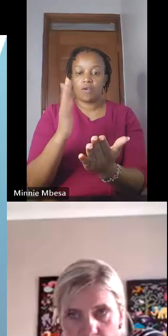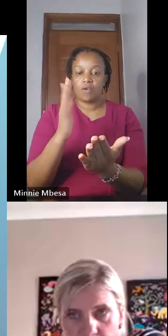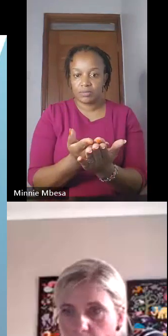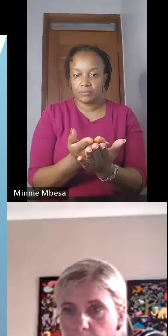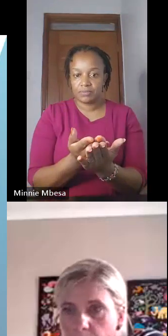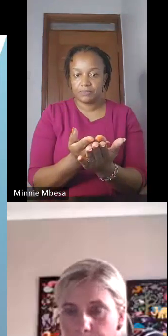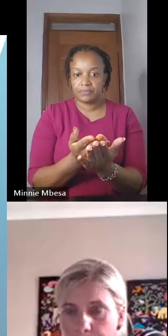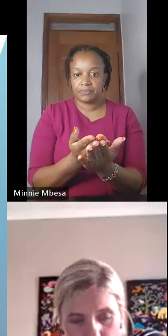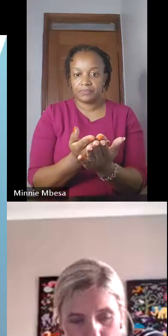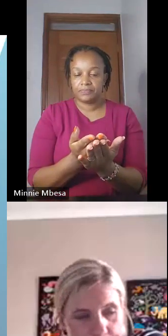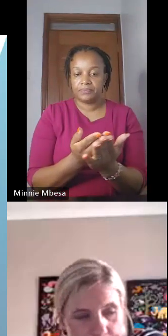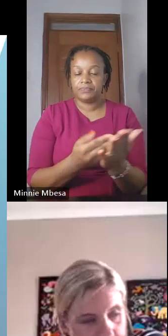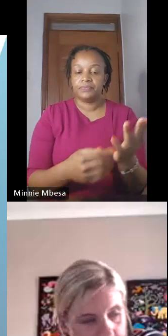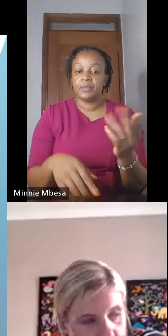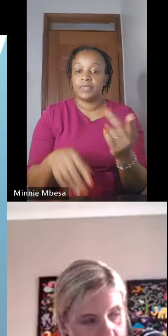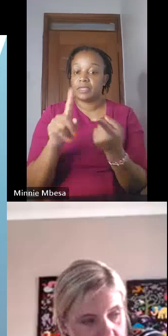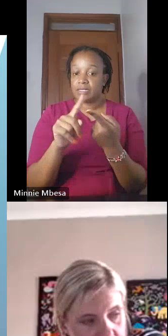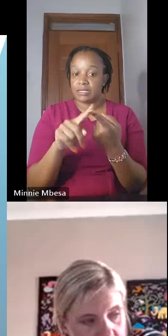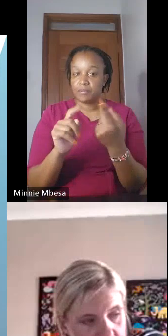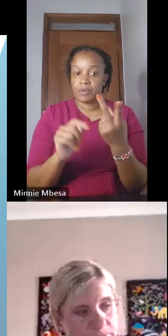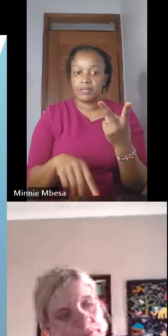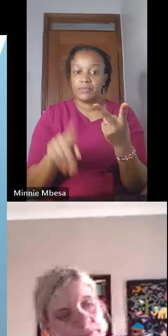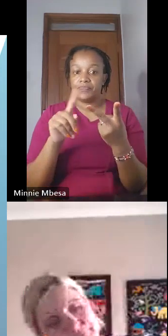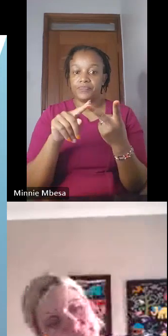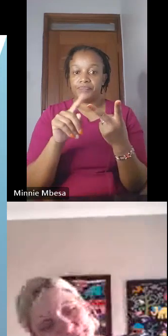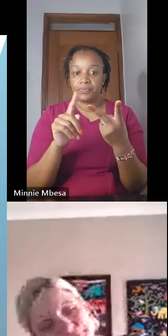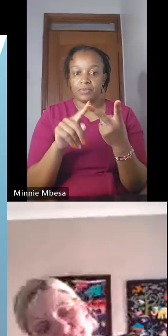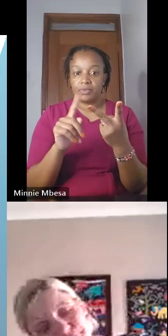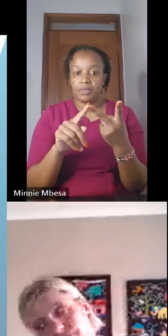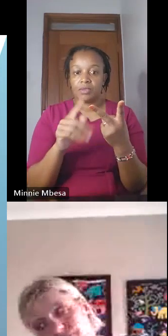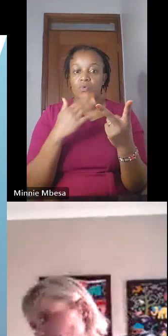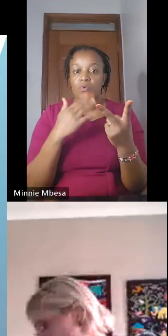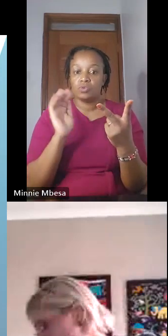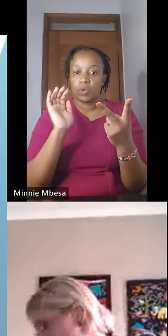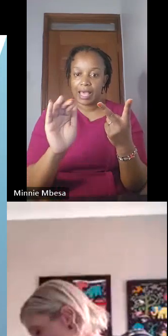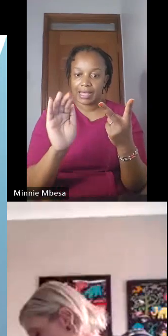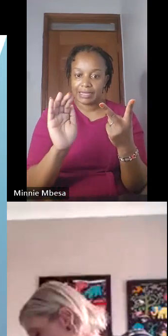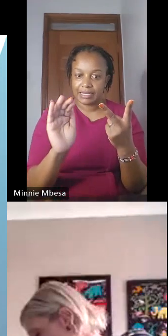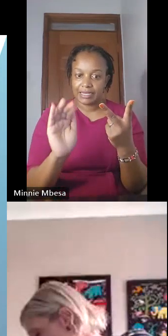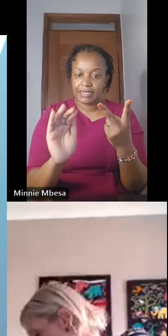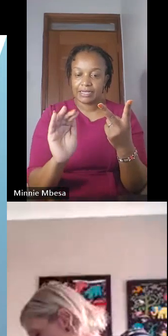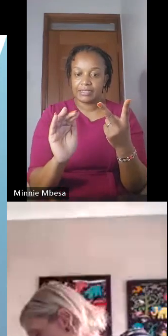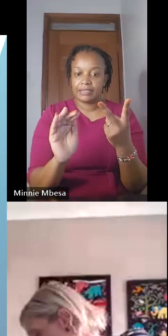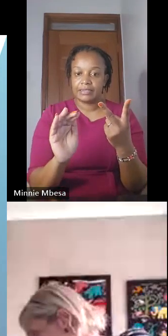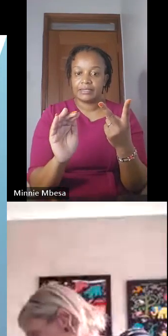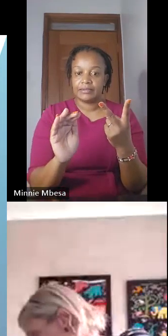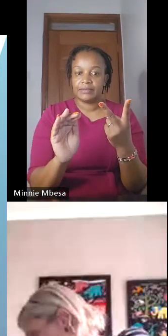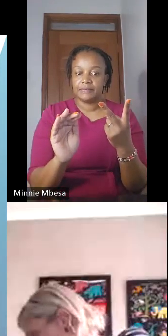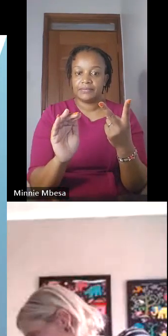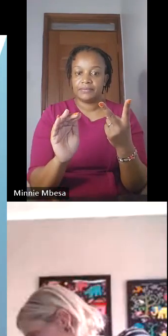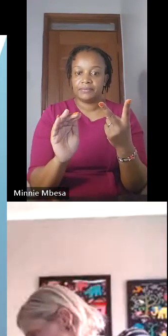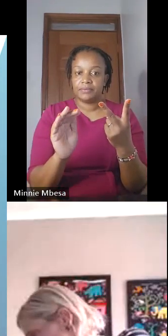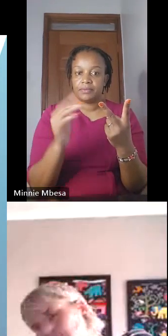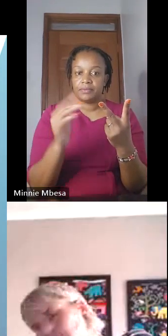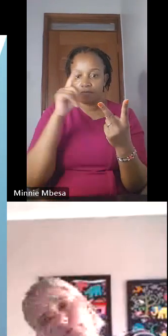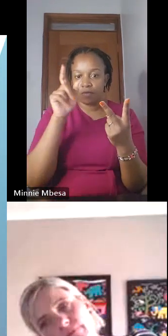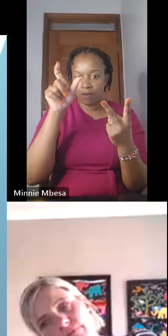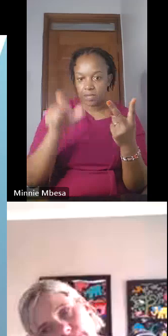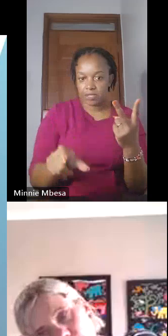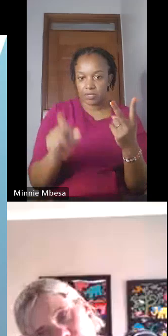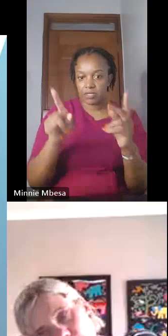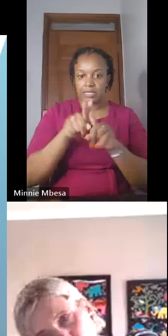That is number one. Then secondly, I would like to ask that for someone like me,